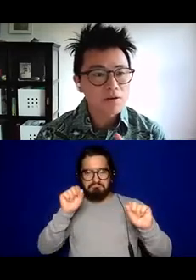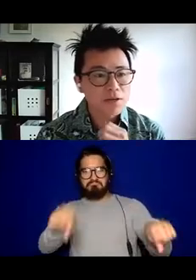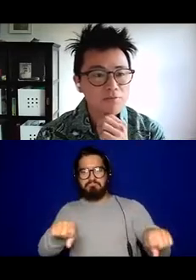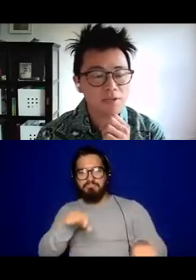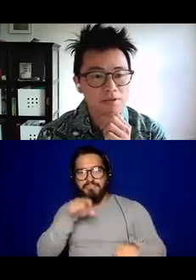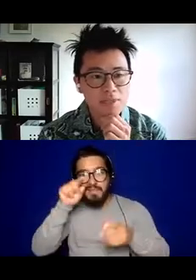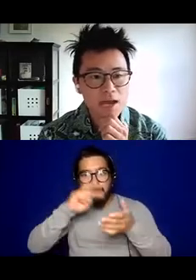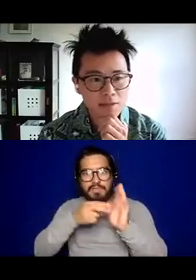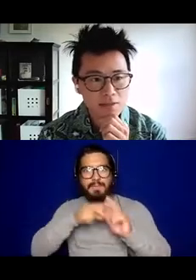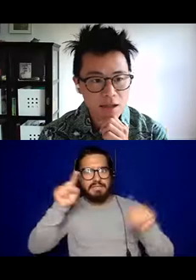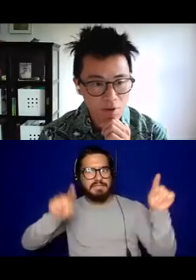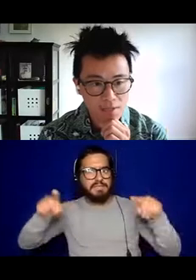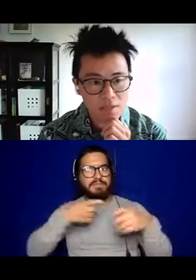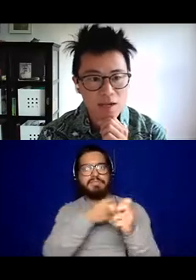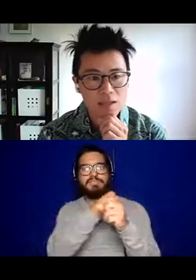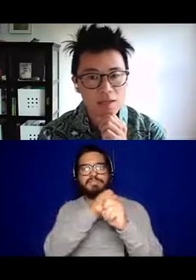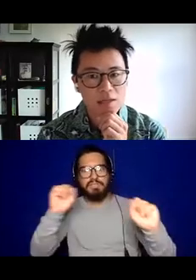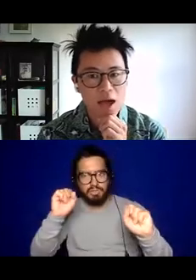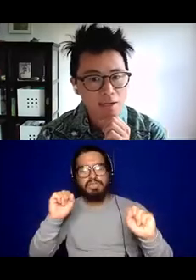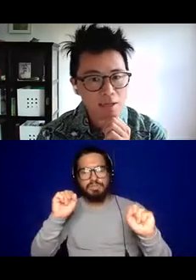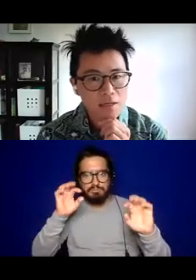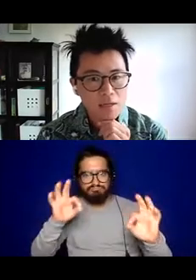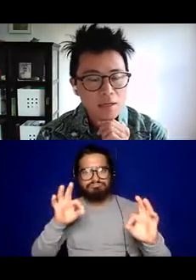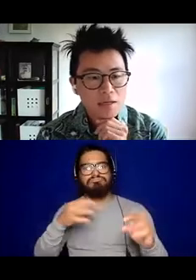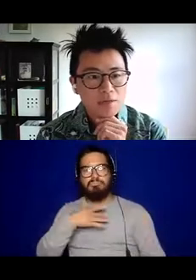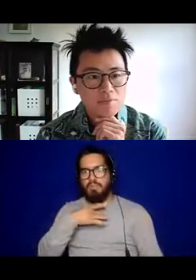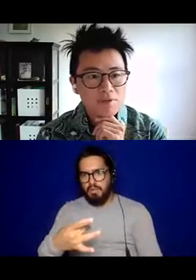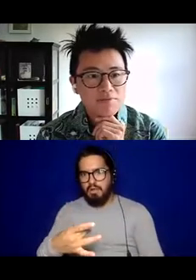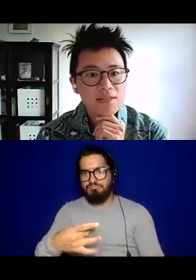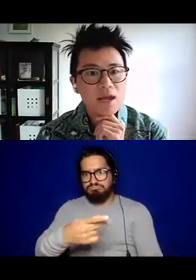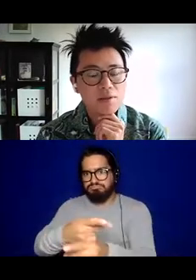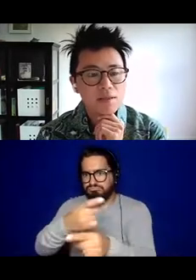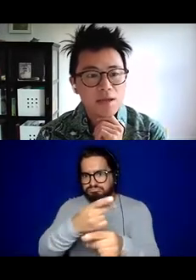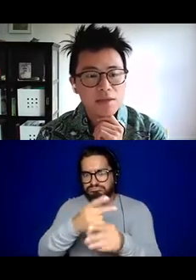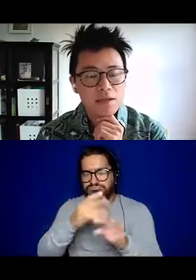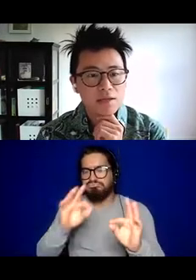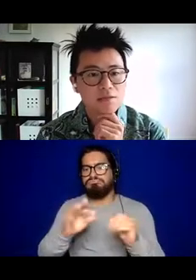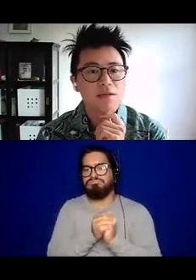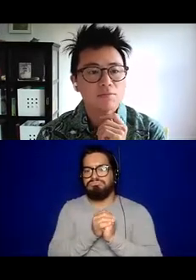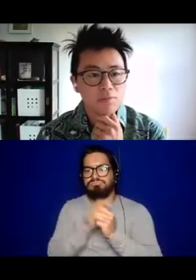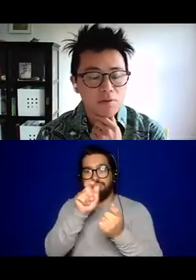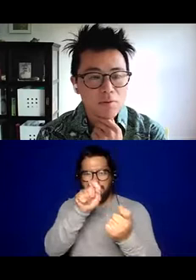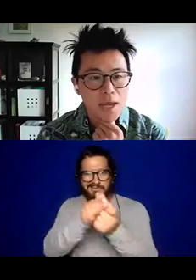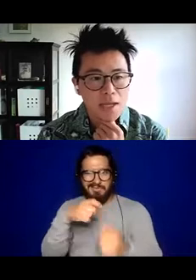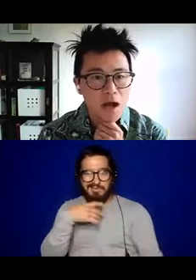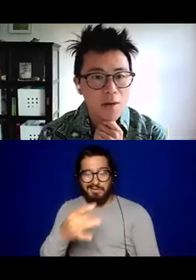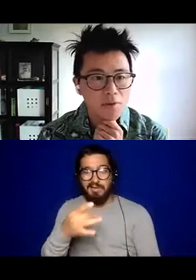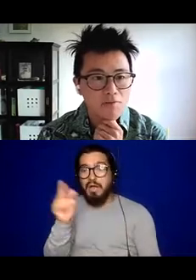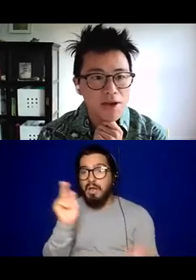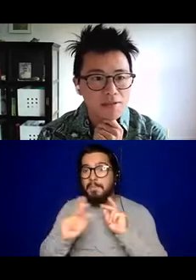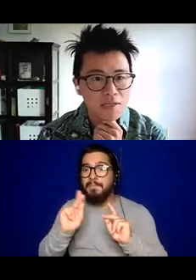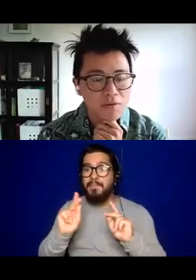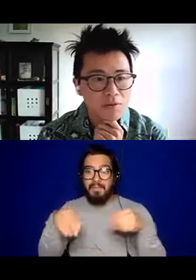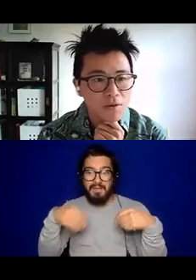of security features in that process that I like a lot. Specifically, I really like that it gives people a way to